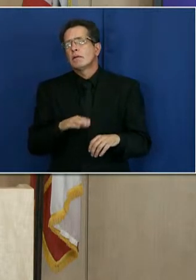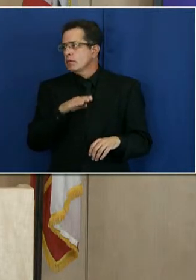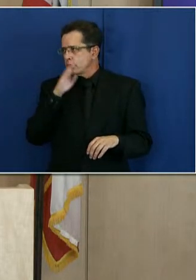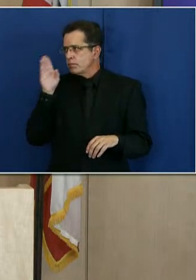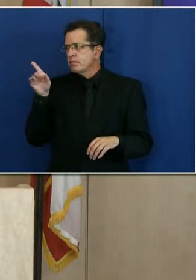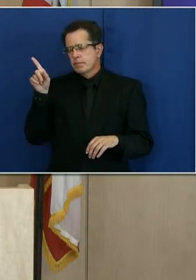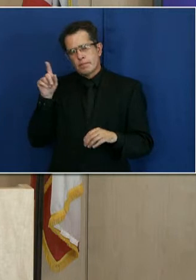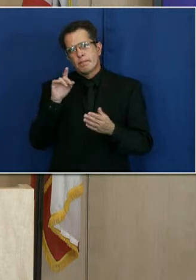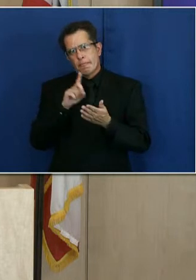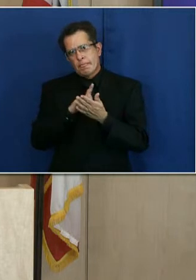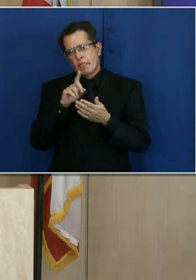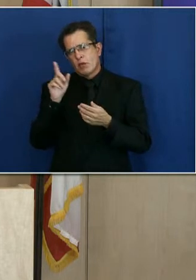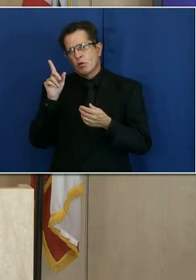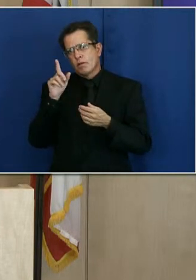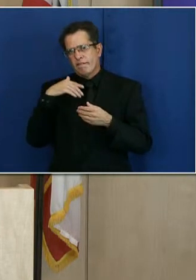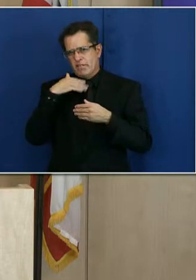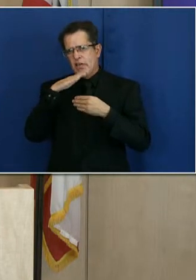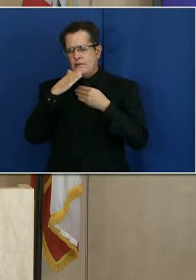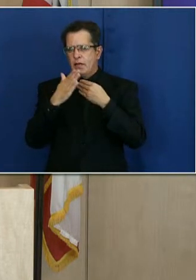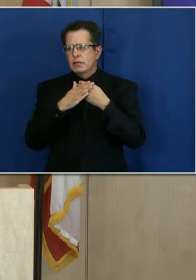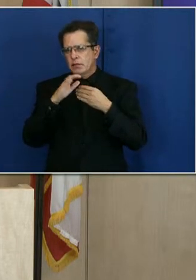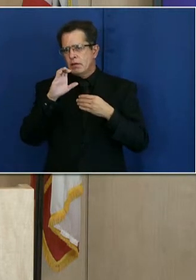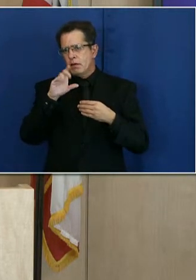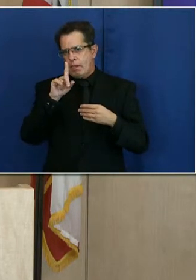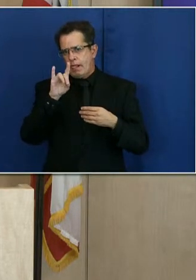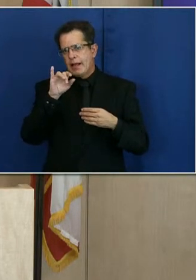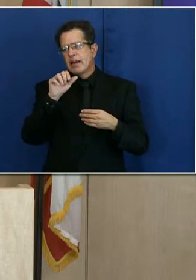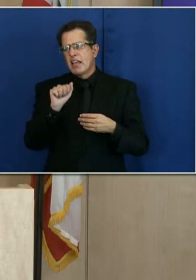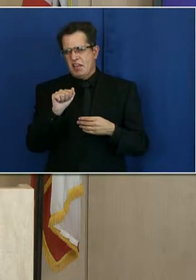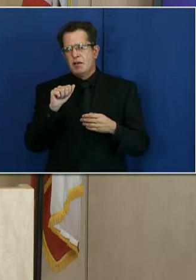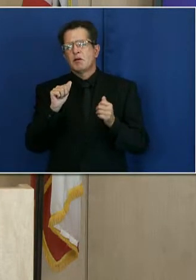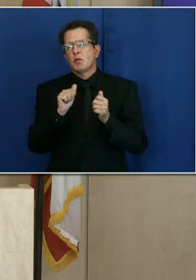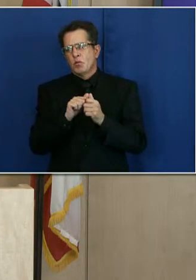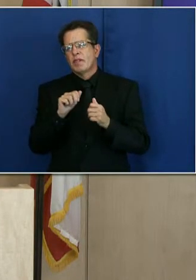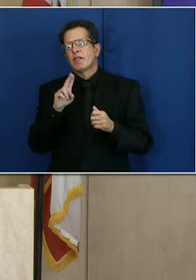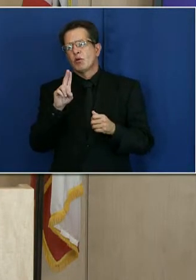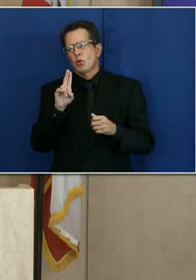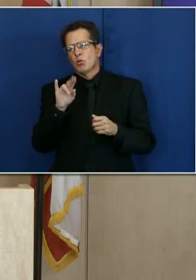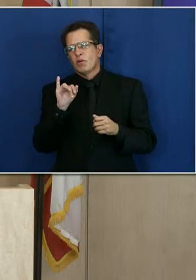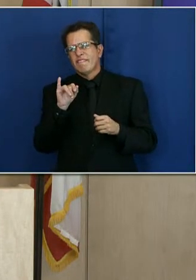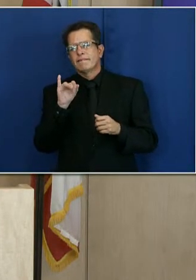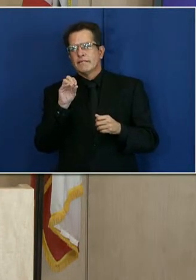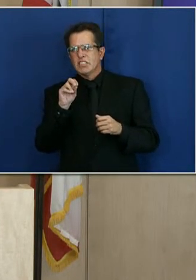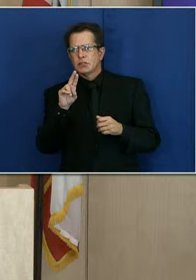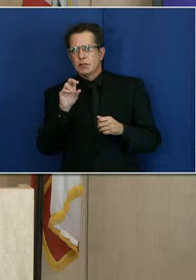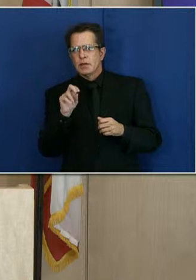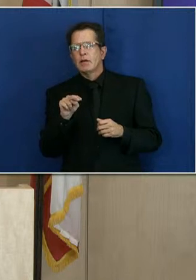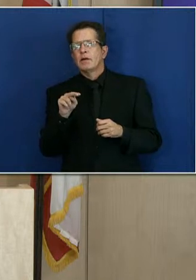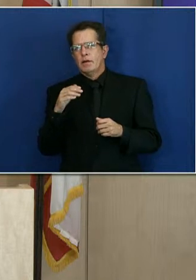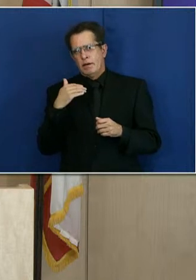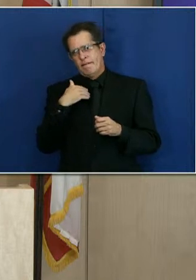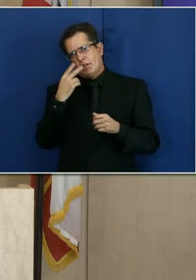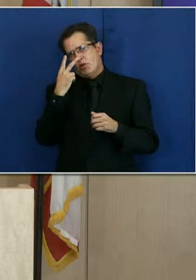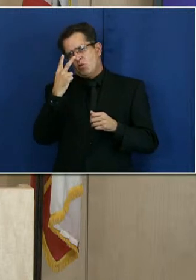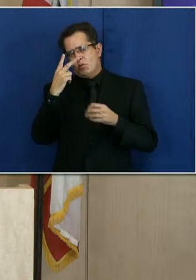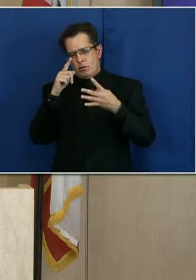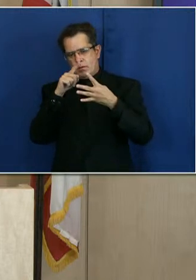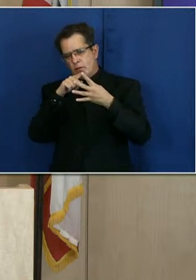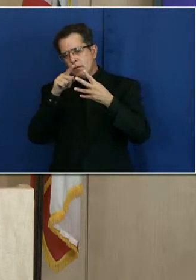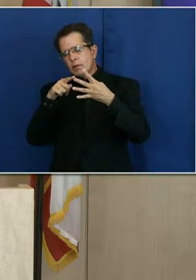Dr. Wooten, this next set of questions is from Claudia with Univision, and there's a couple of questions, so I'll go one at a